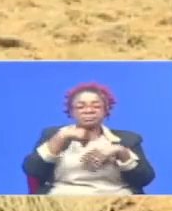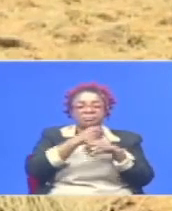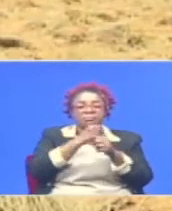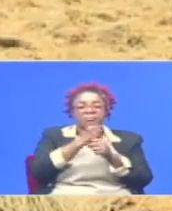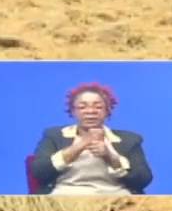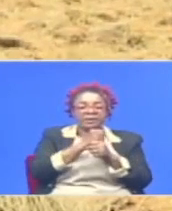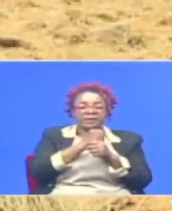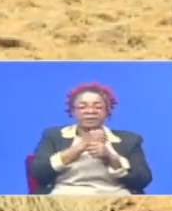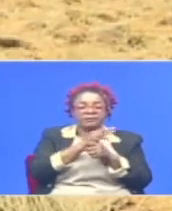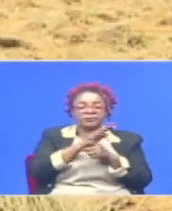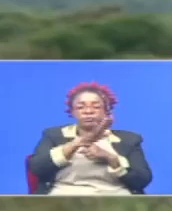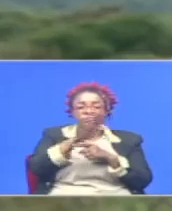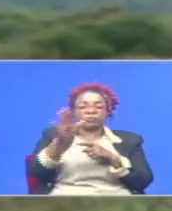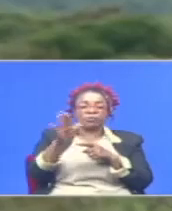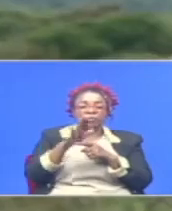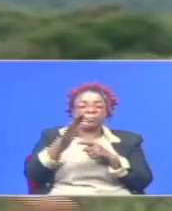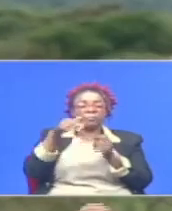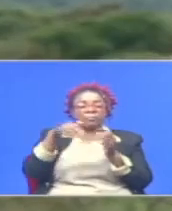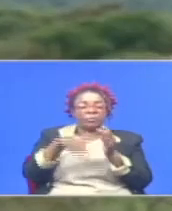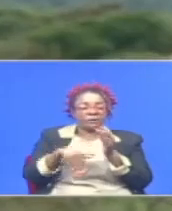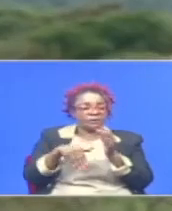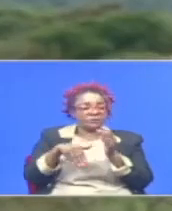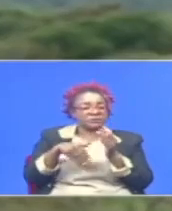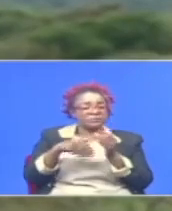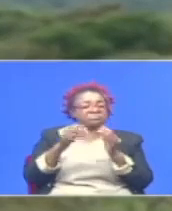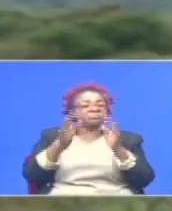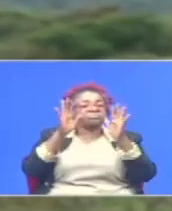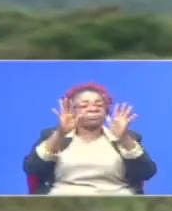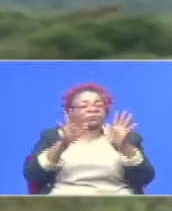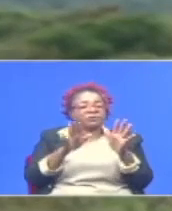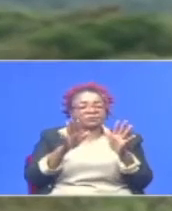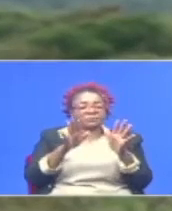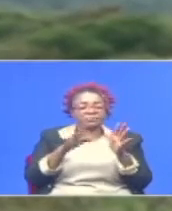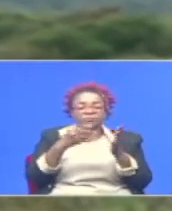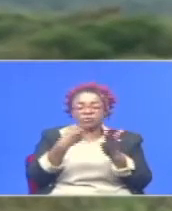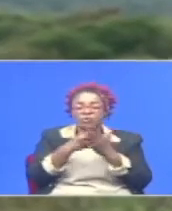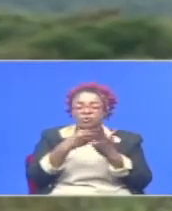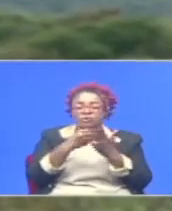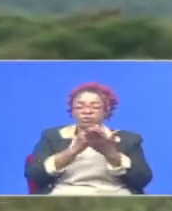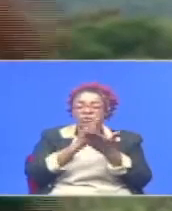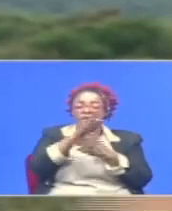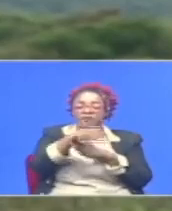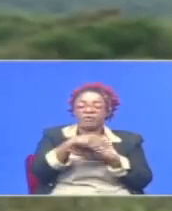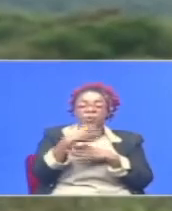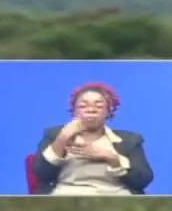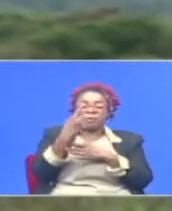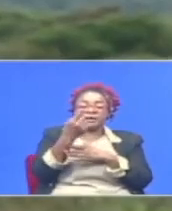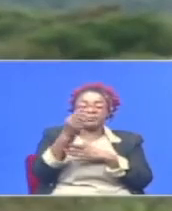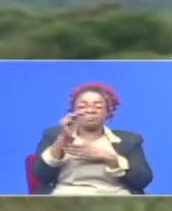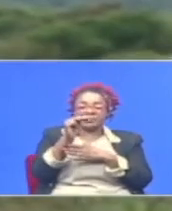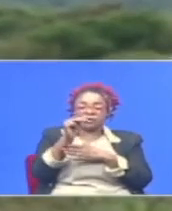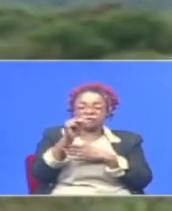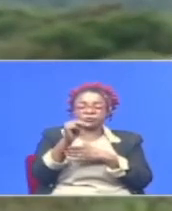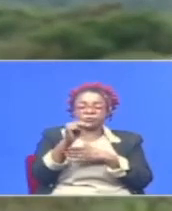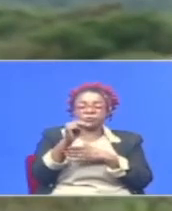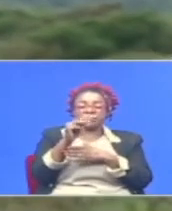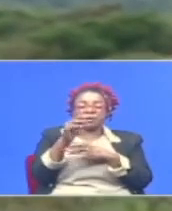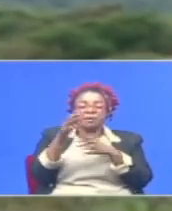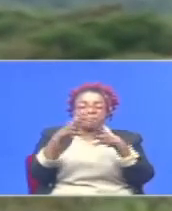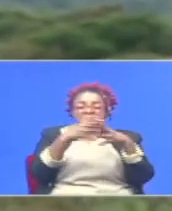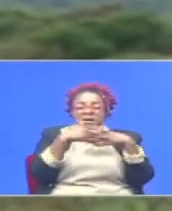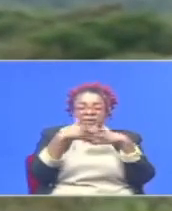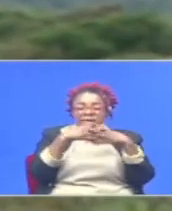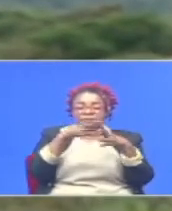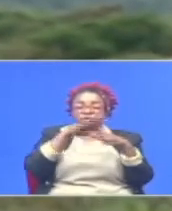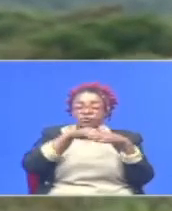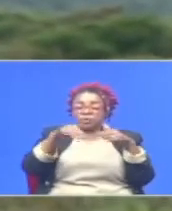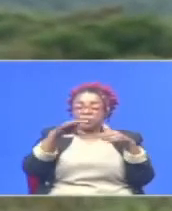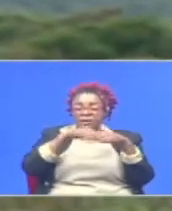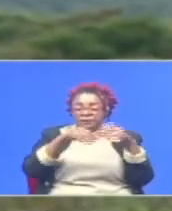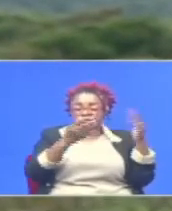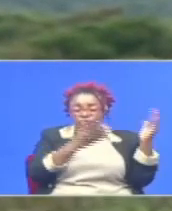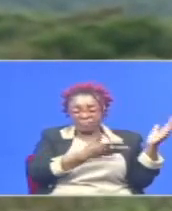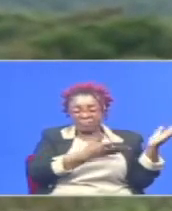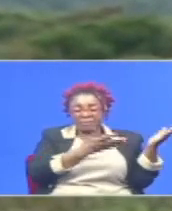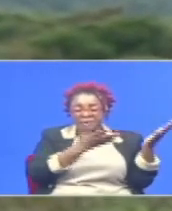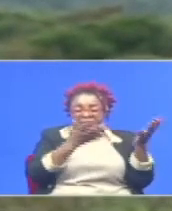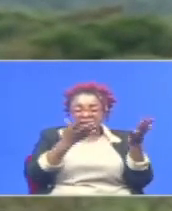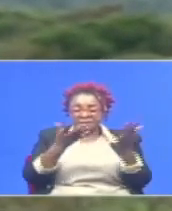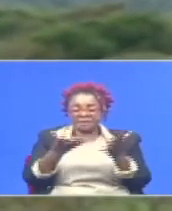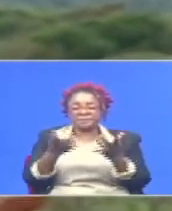are essential. It has cost over $1 million to bring those bongos from America to here and allow